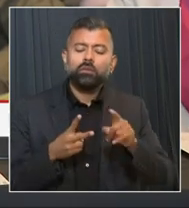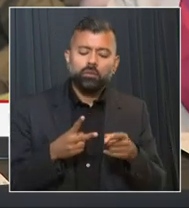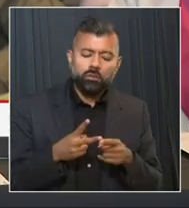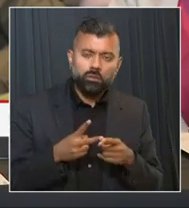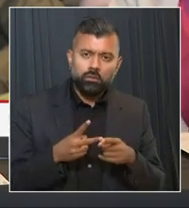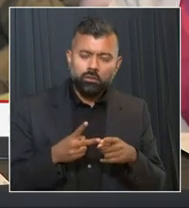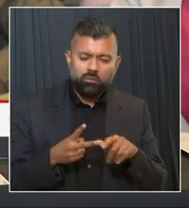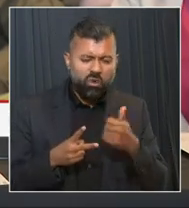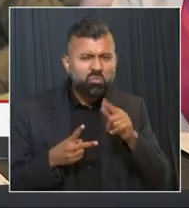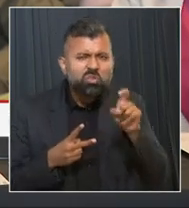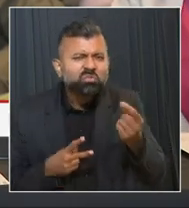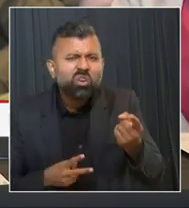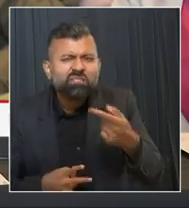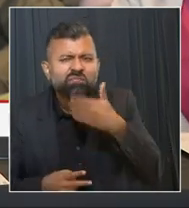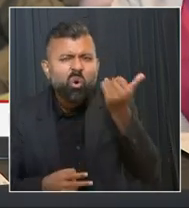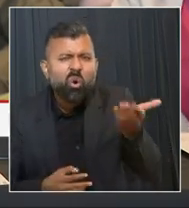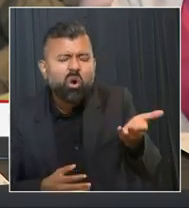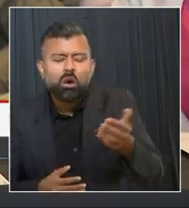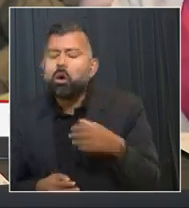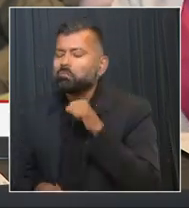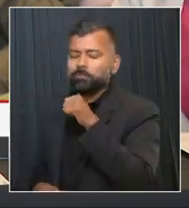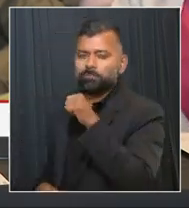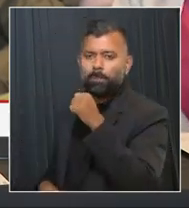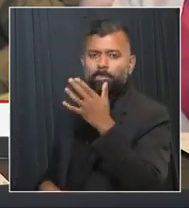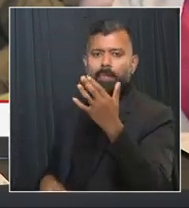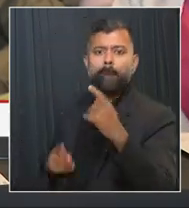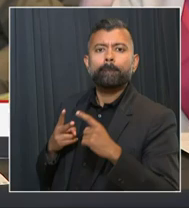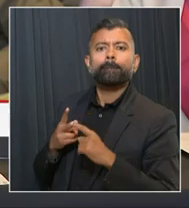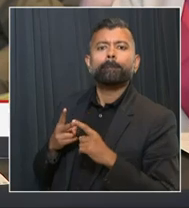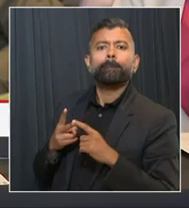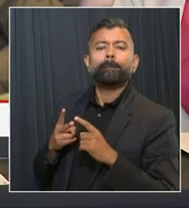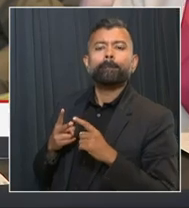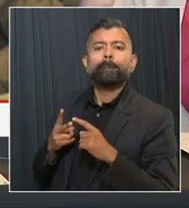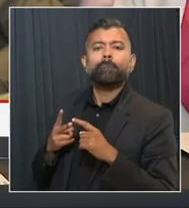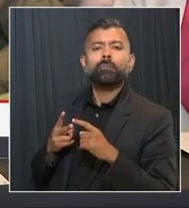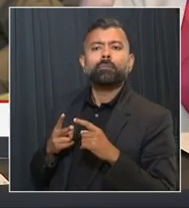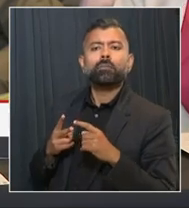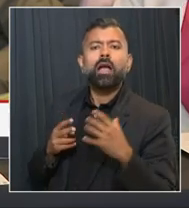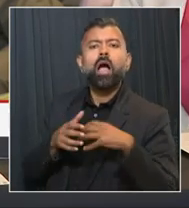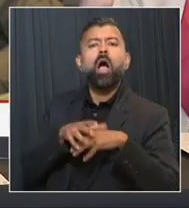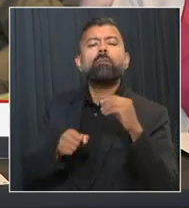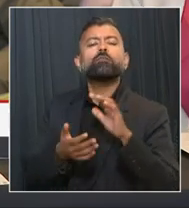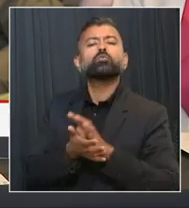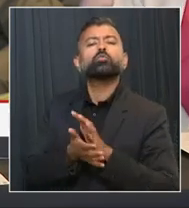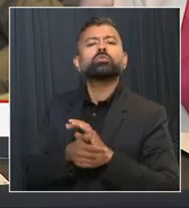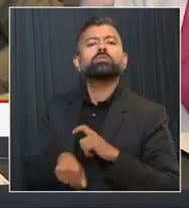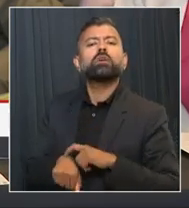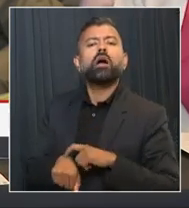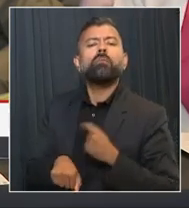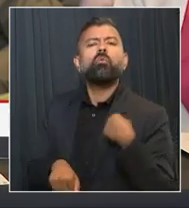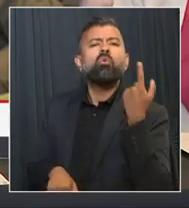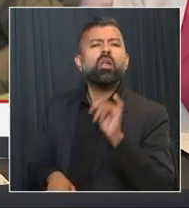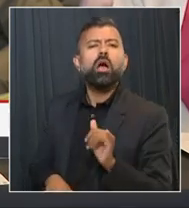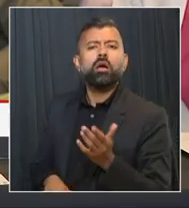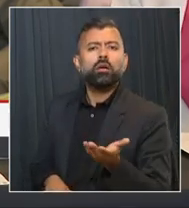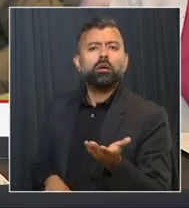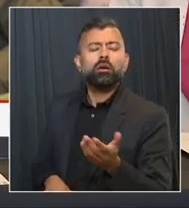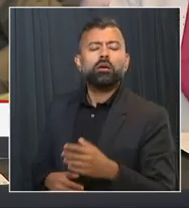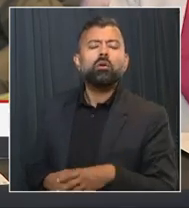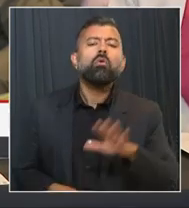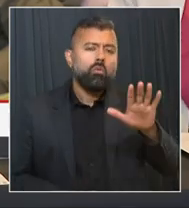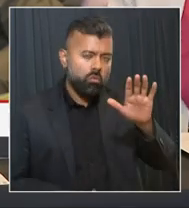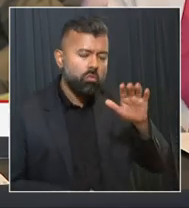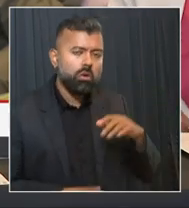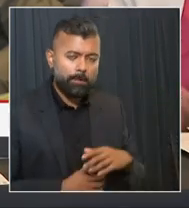school time. Let me ask Kevin and Jenny to respond to that. Sure. Yes, so great question. We've already awarded our Summer